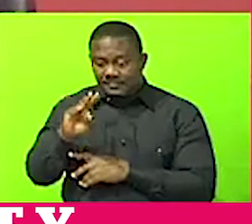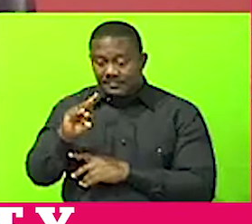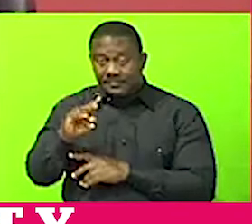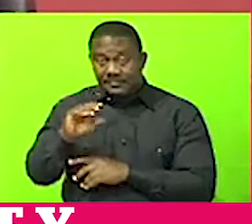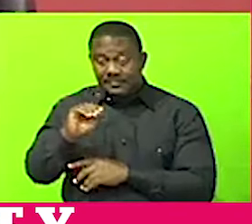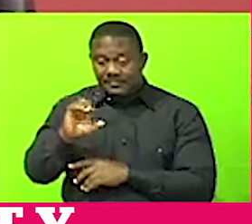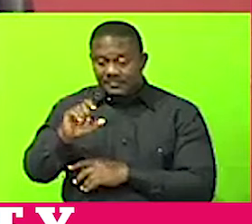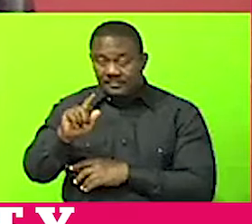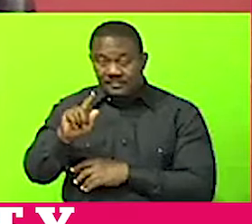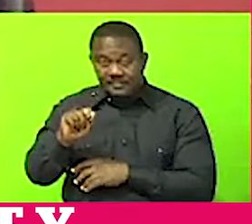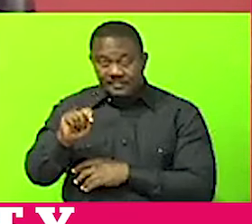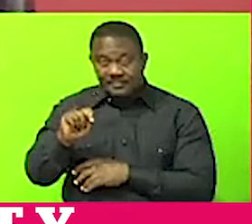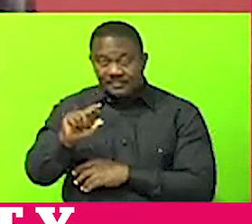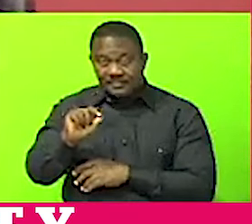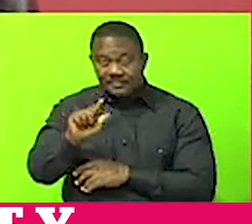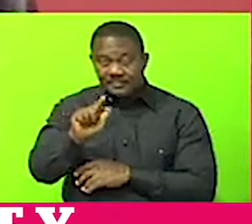October